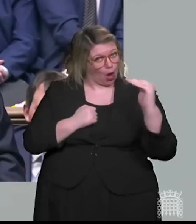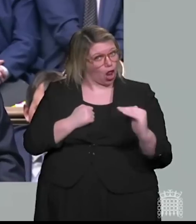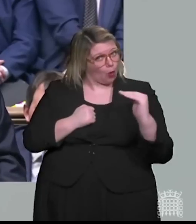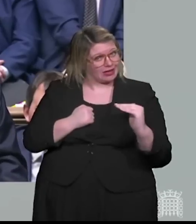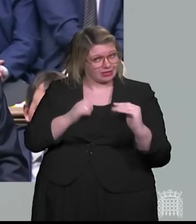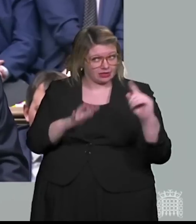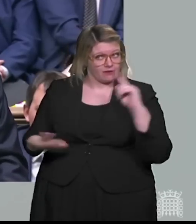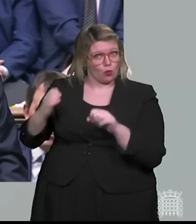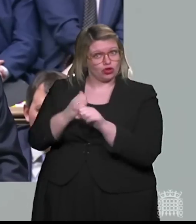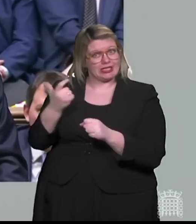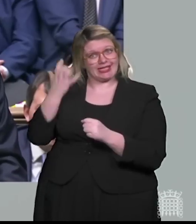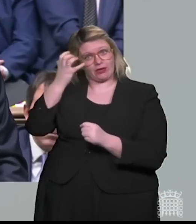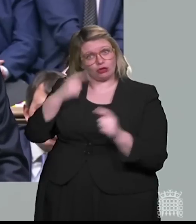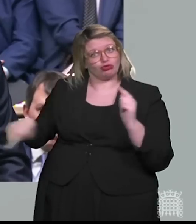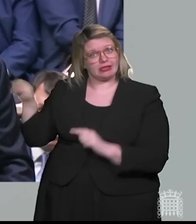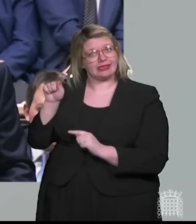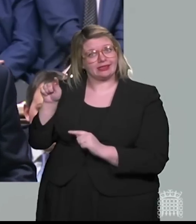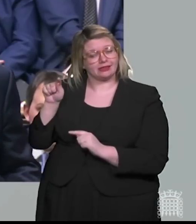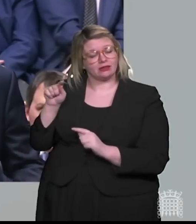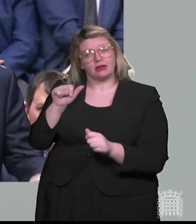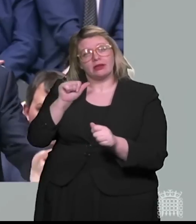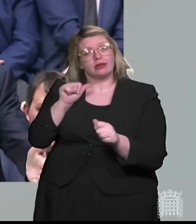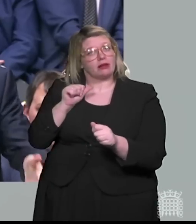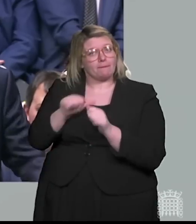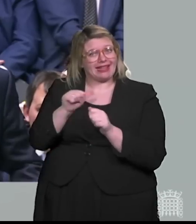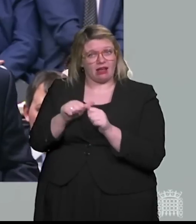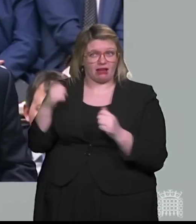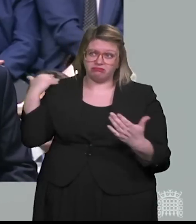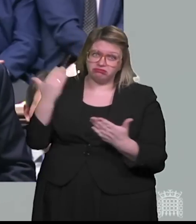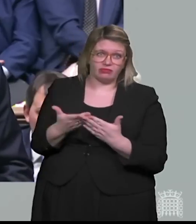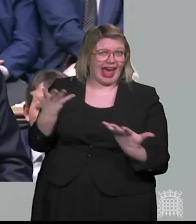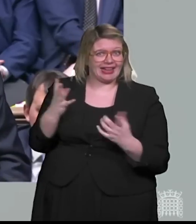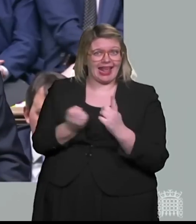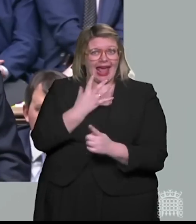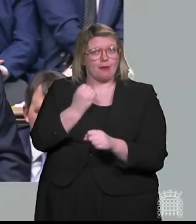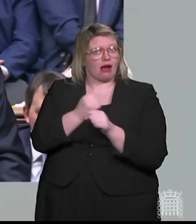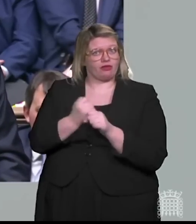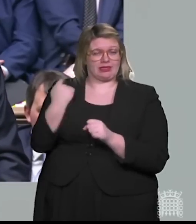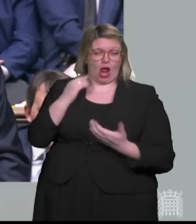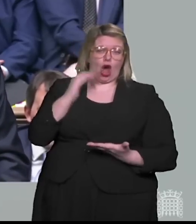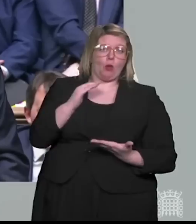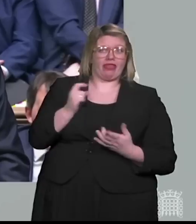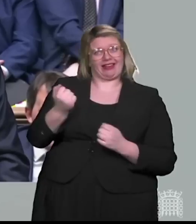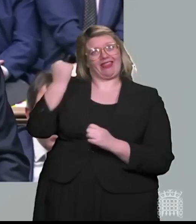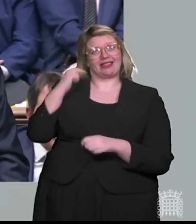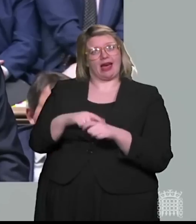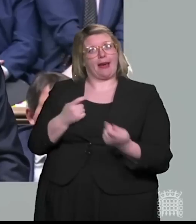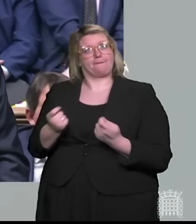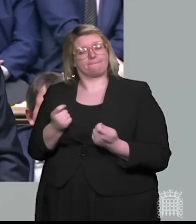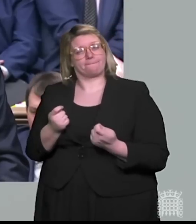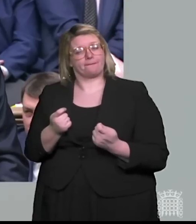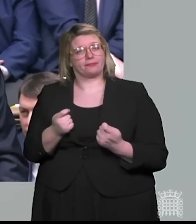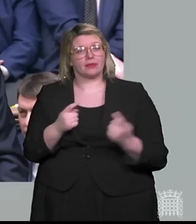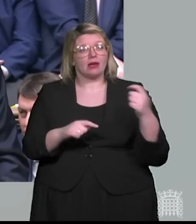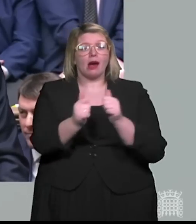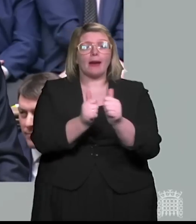rate in the G7, lower than any period under the last Labour government. Only 10% of